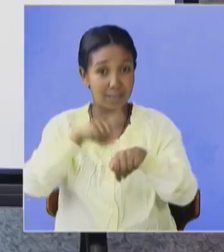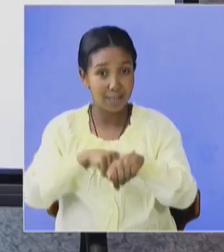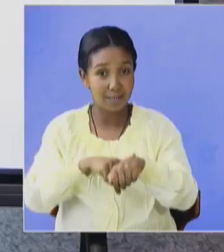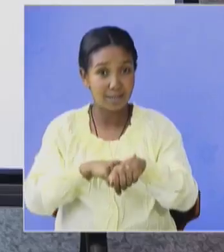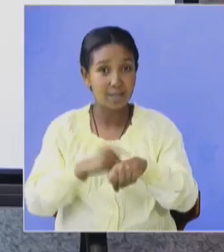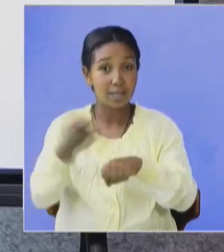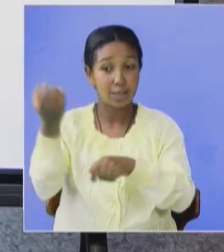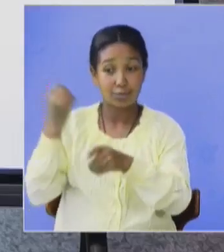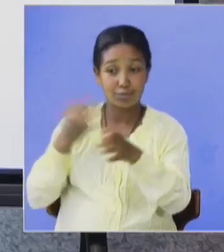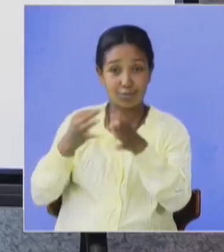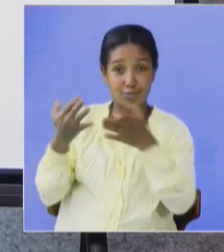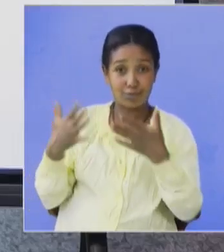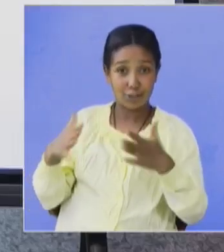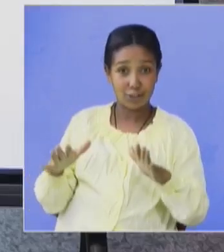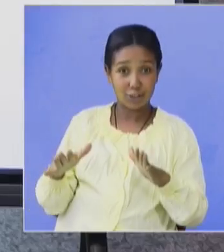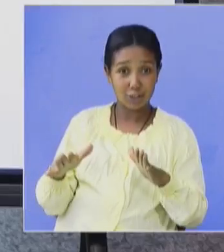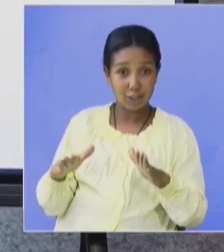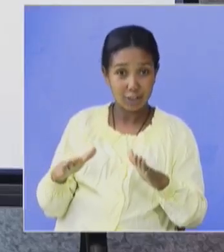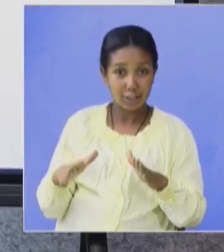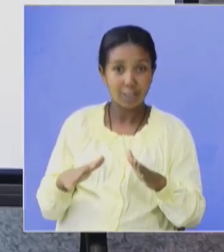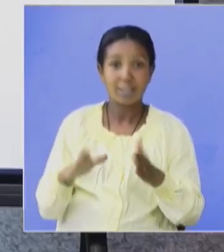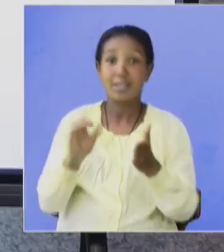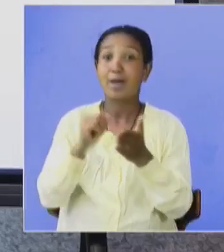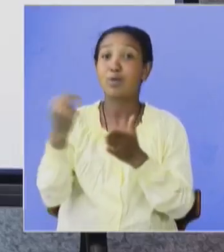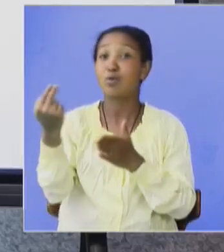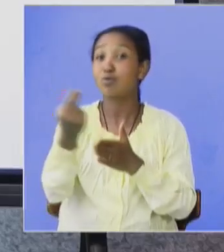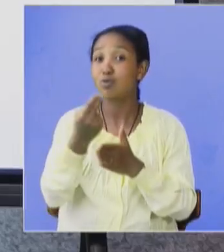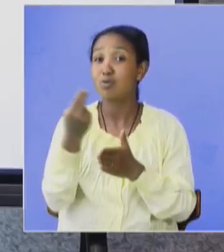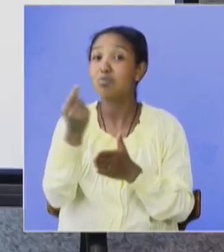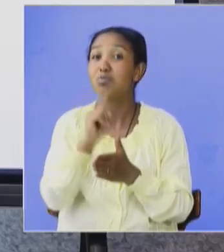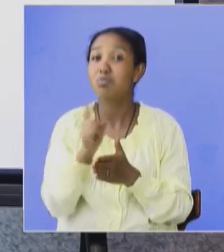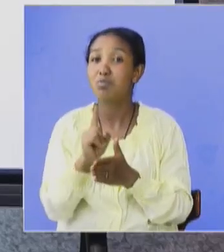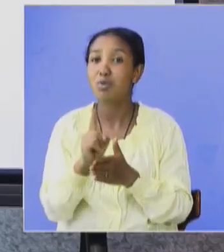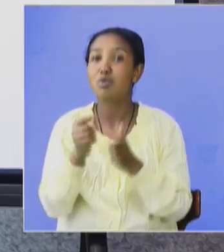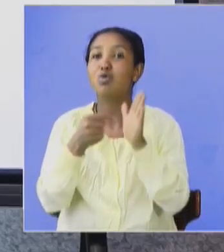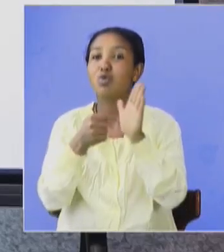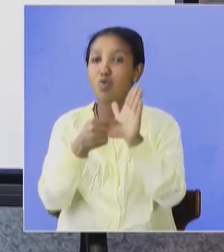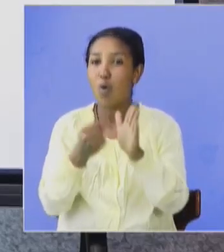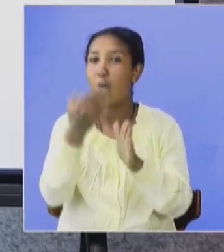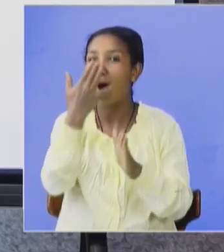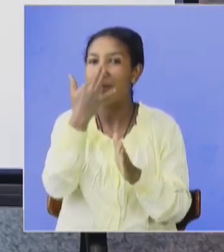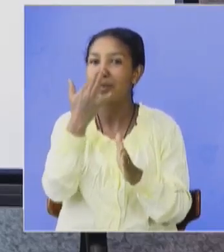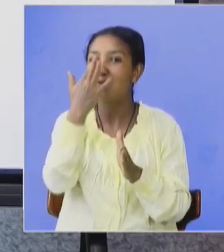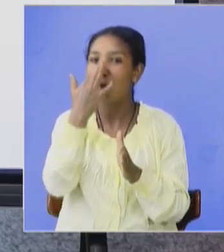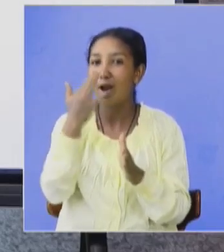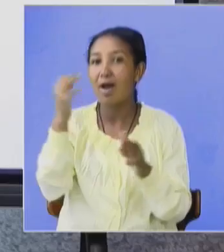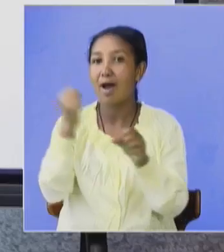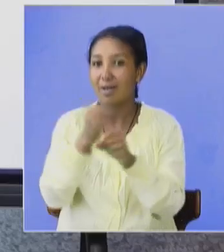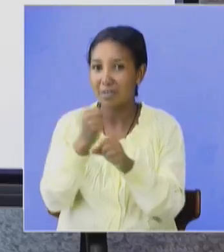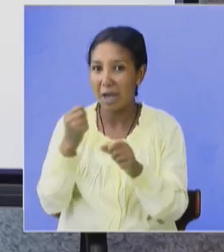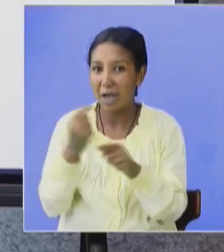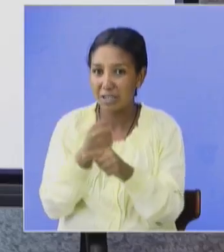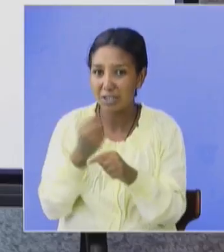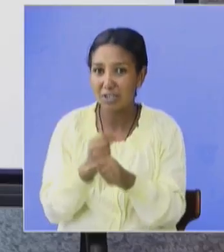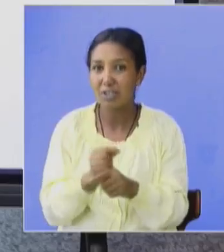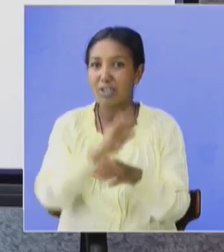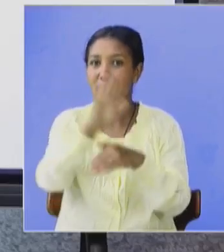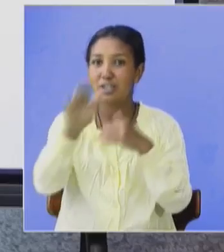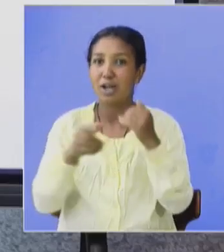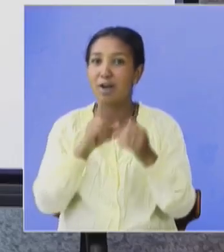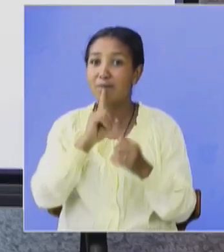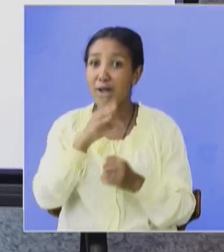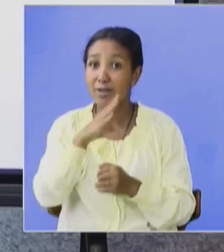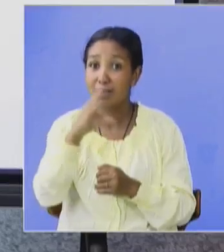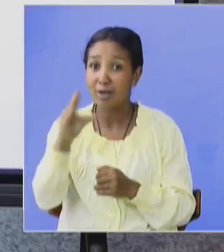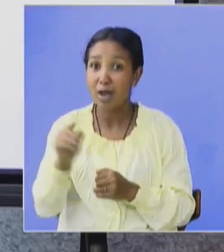as I was telling you before, that used to show habitual action, general facts,